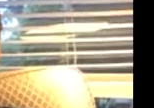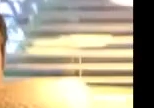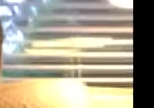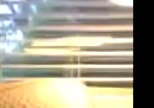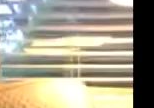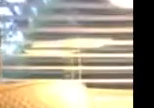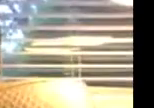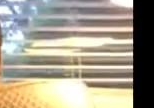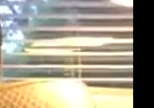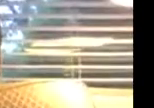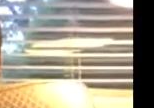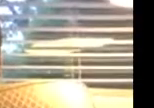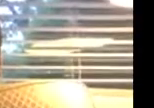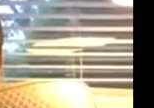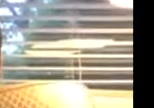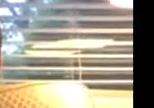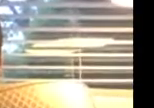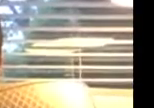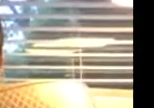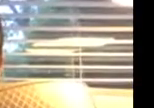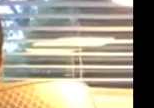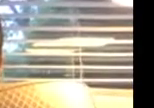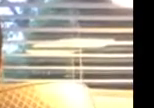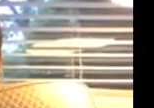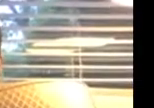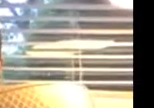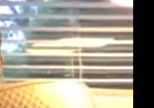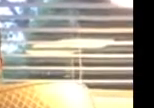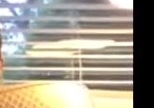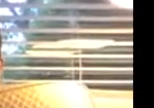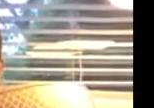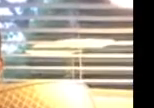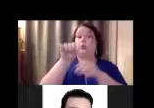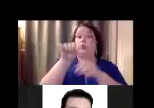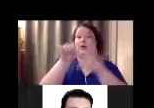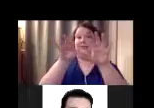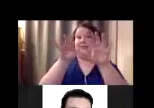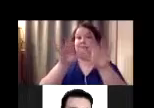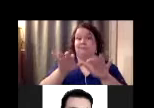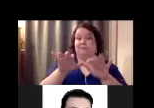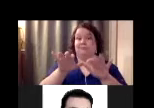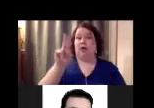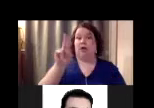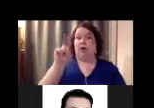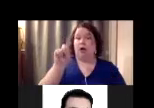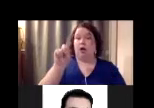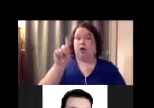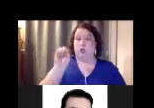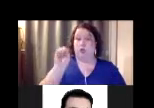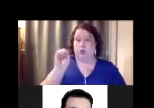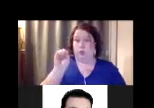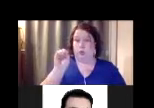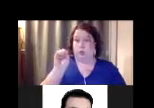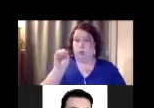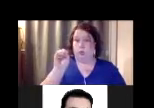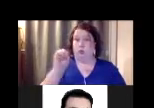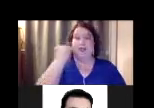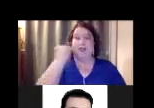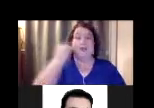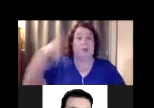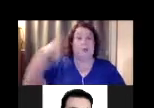text, and then we can make sure that we're on the right page. And if you haven't voted, we would love for you to